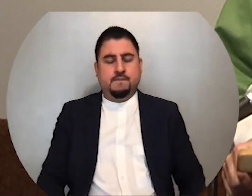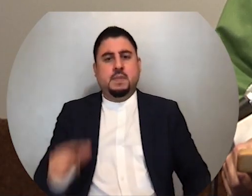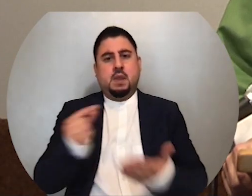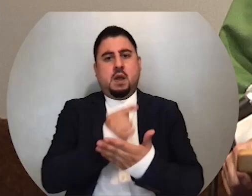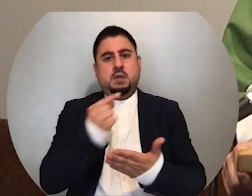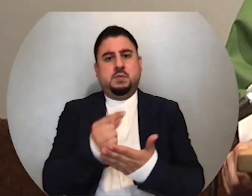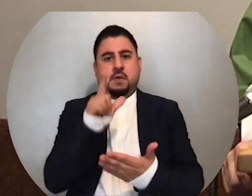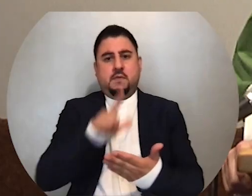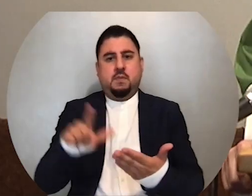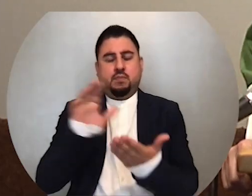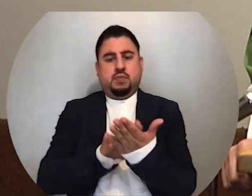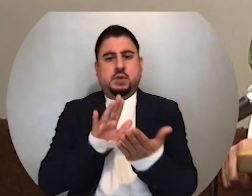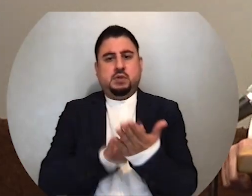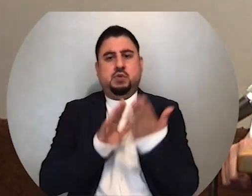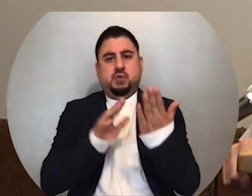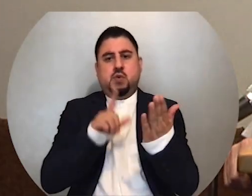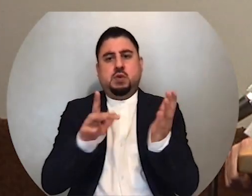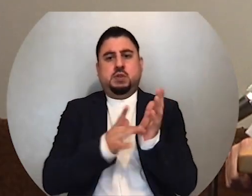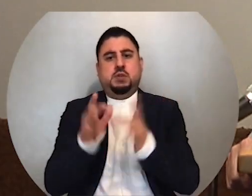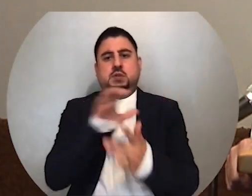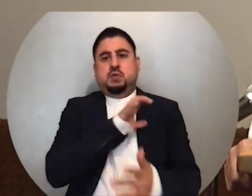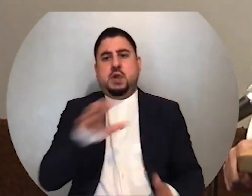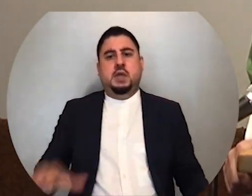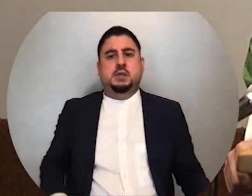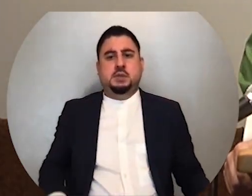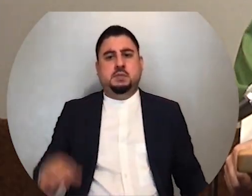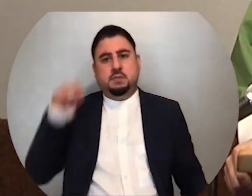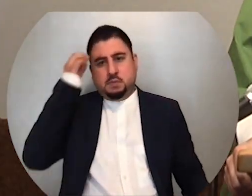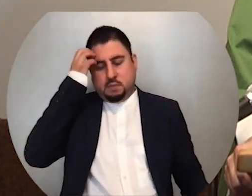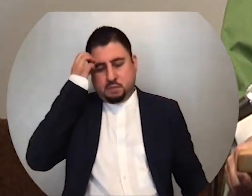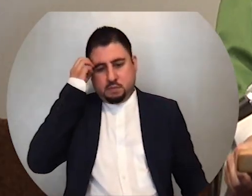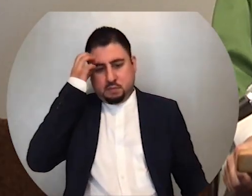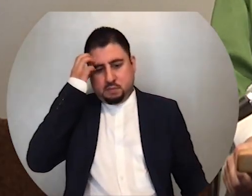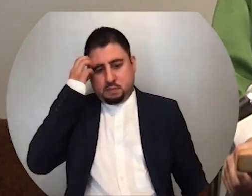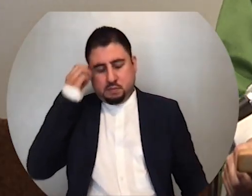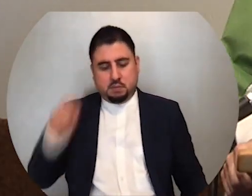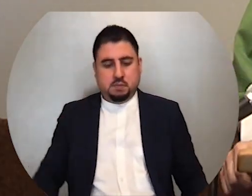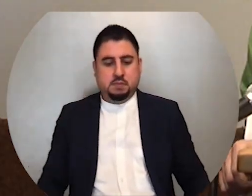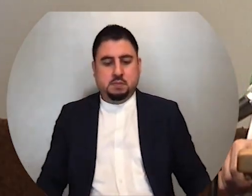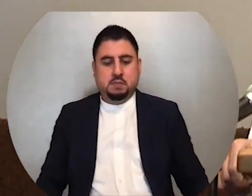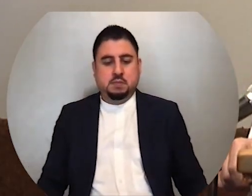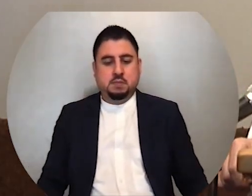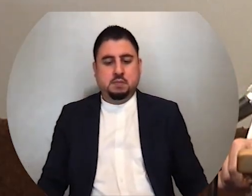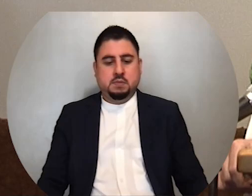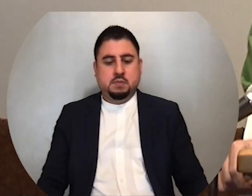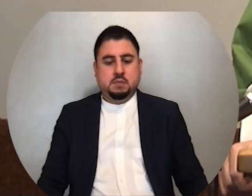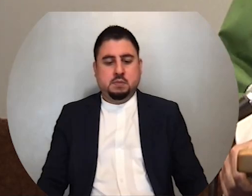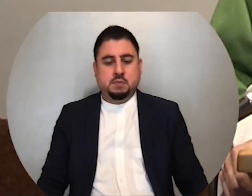The Gospel of the Lord. Praise to you, Lord Jesus Christ.